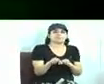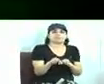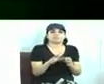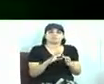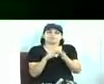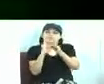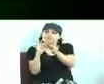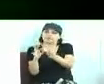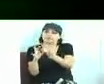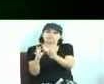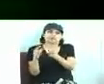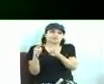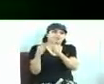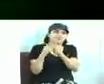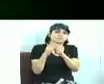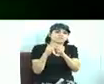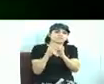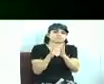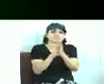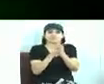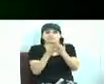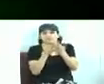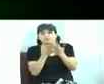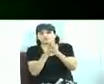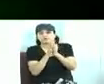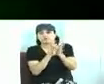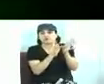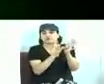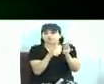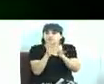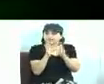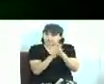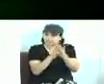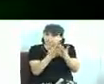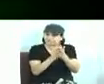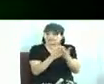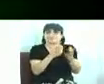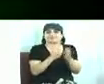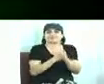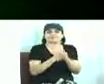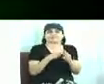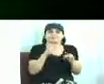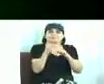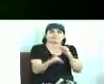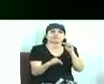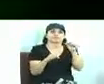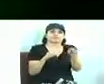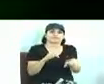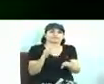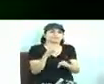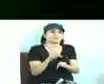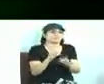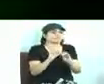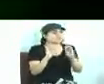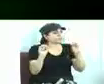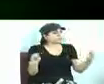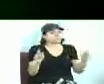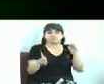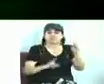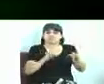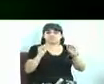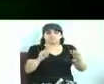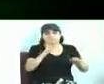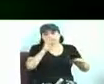step, according to the word. Step by step,